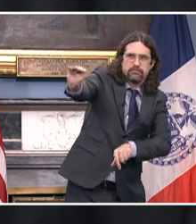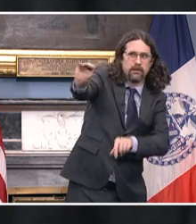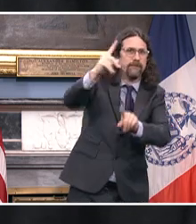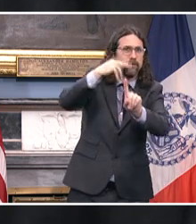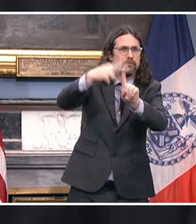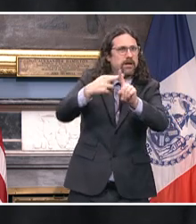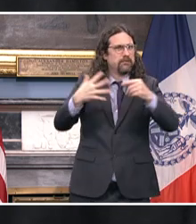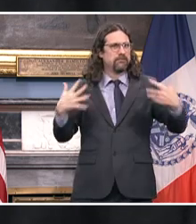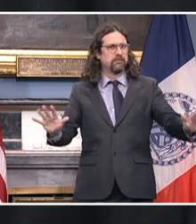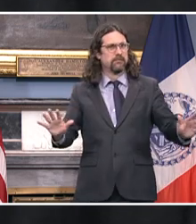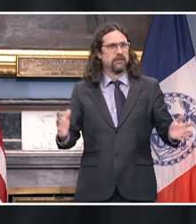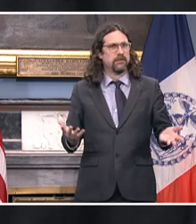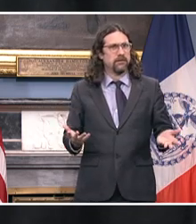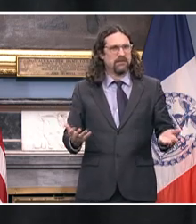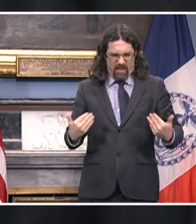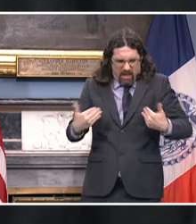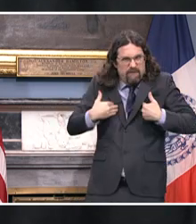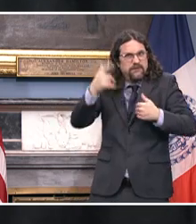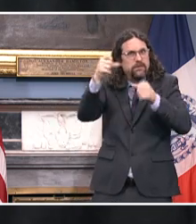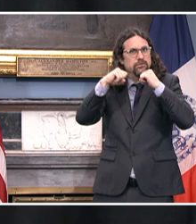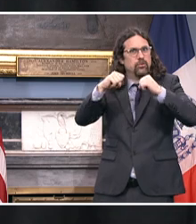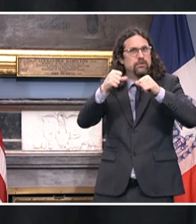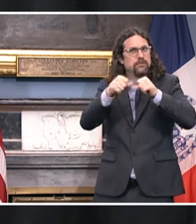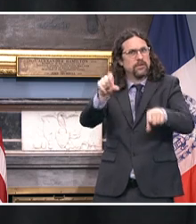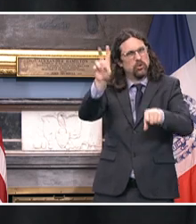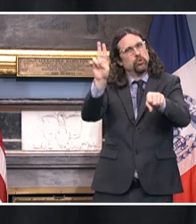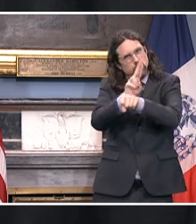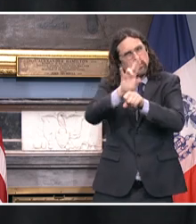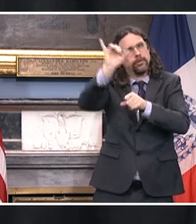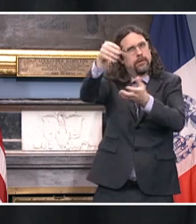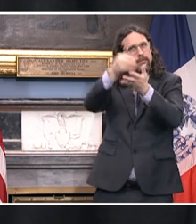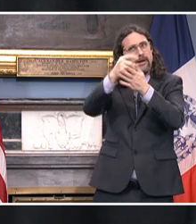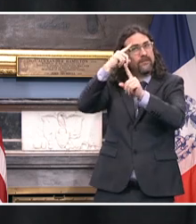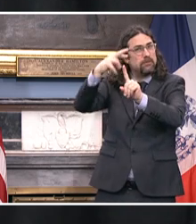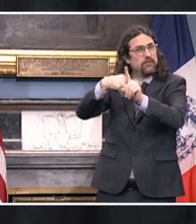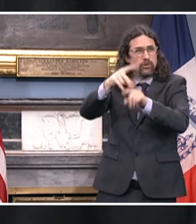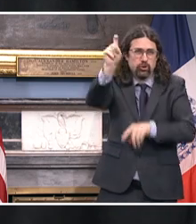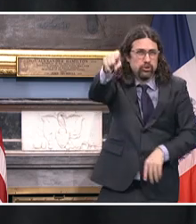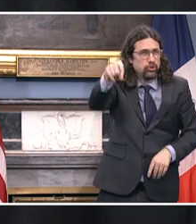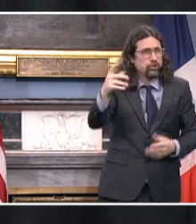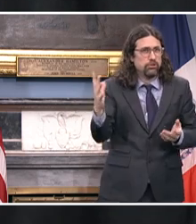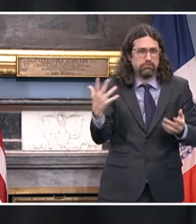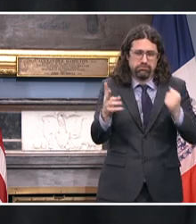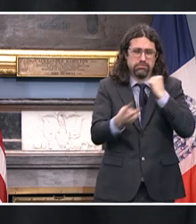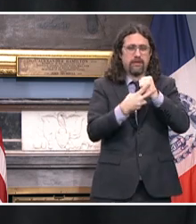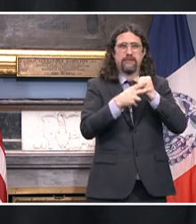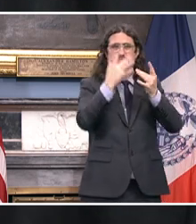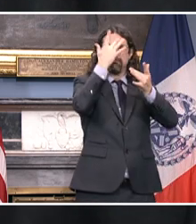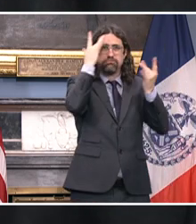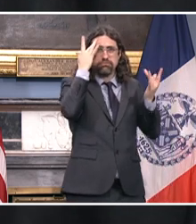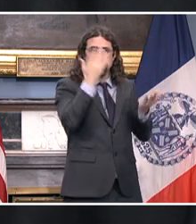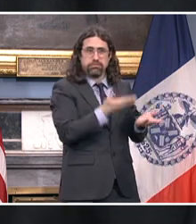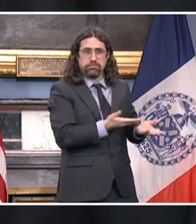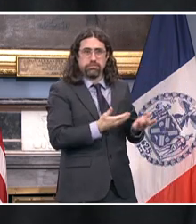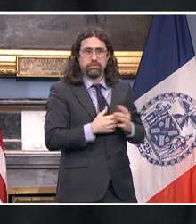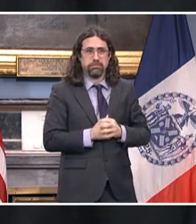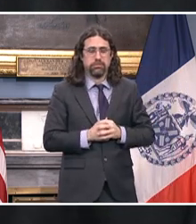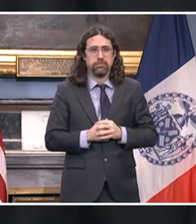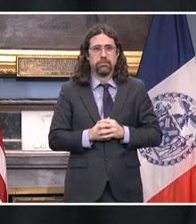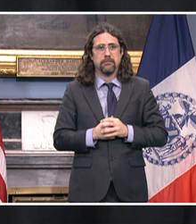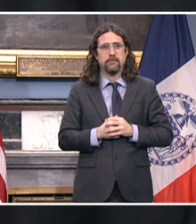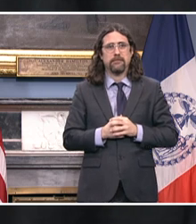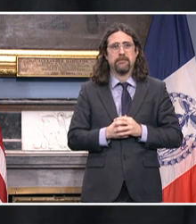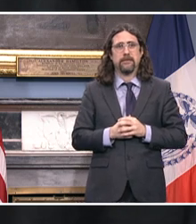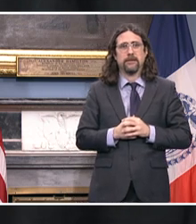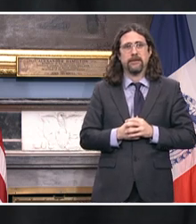close, and I'll say a few words in Spanish, and then we'll take questions from the media, but close with this. And I